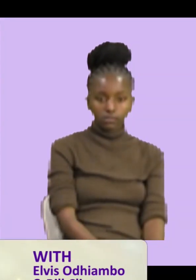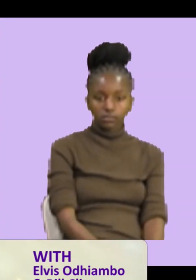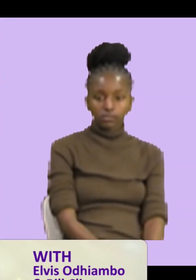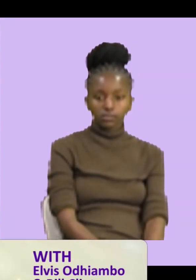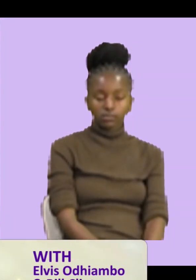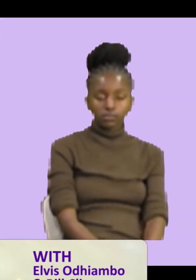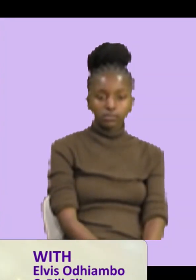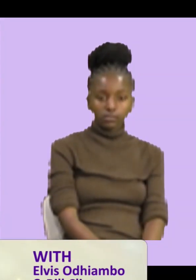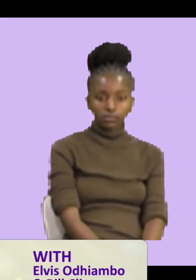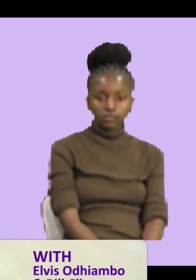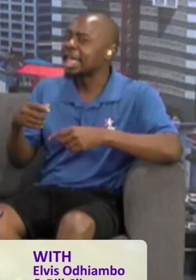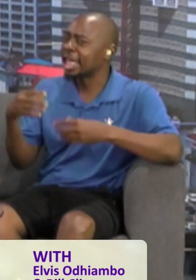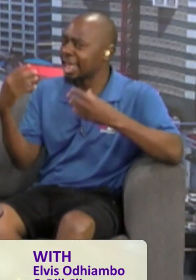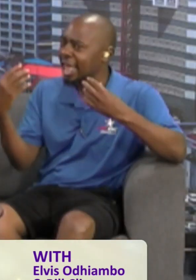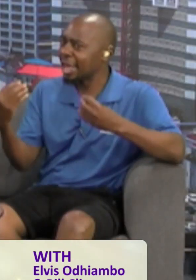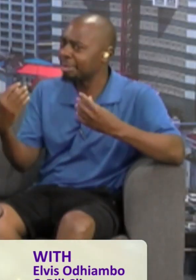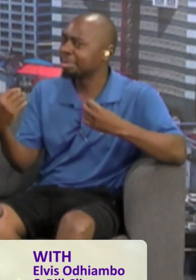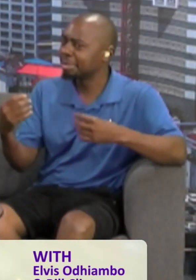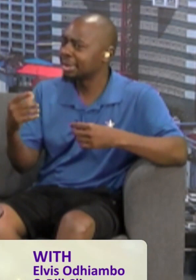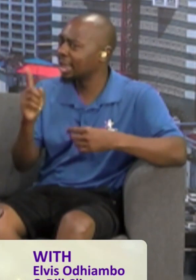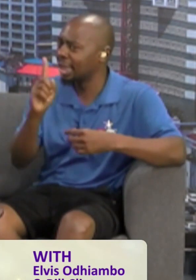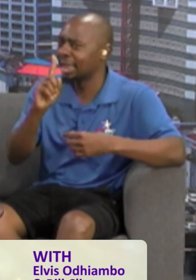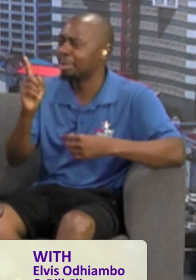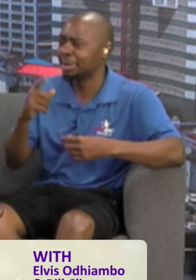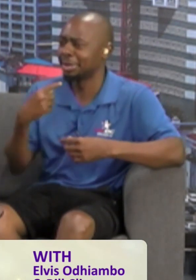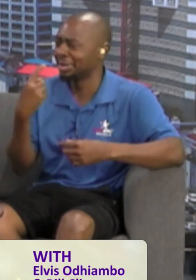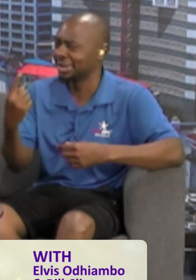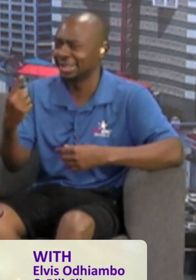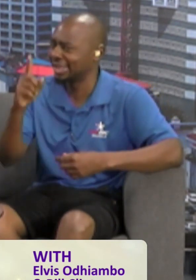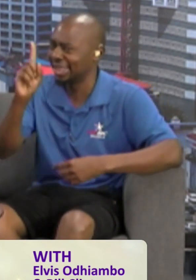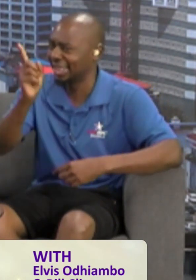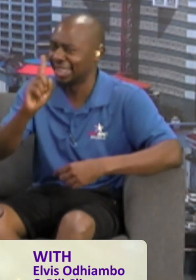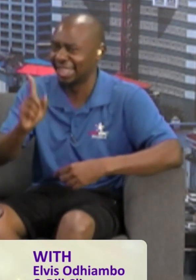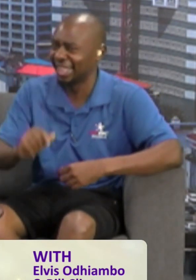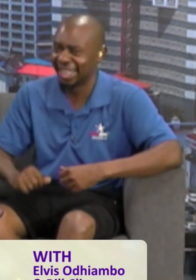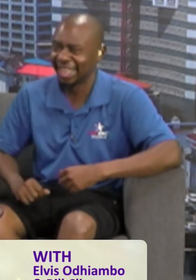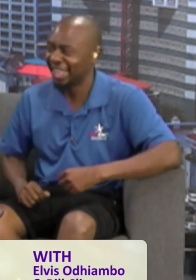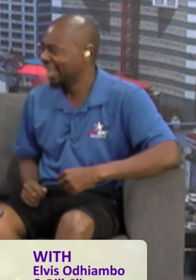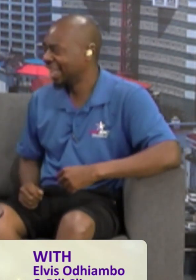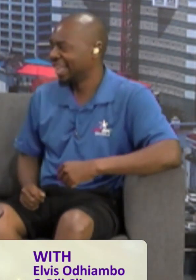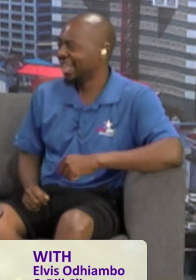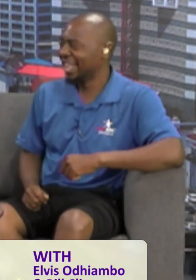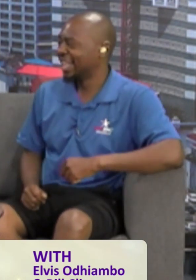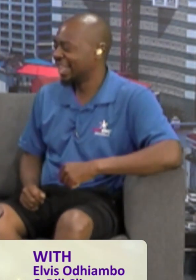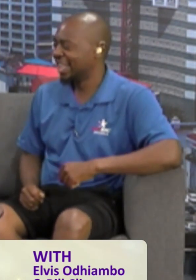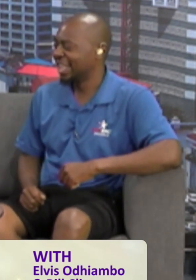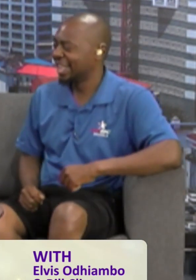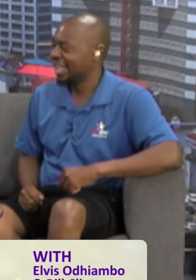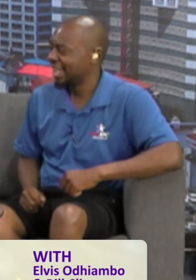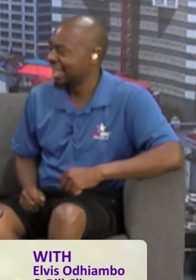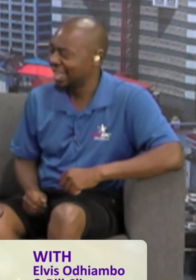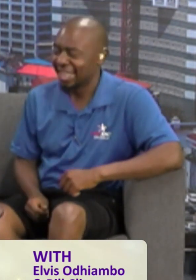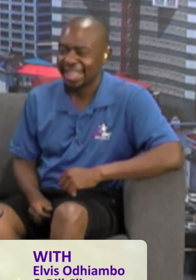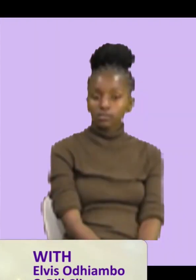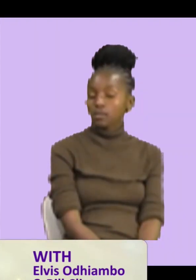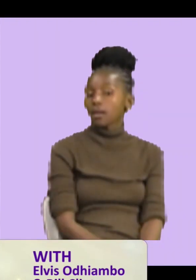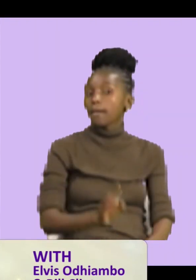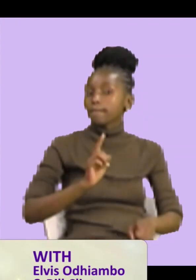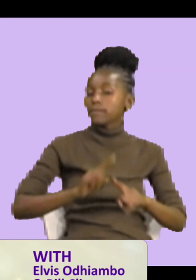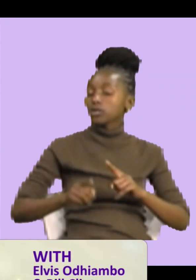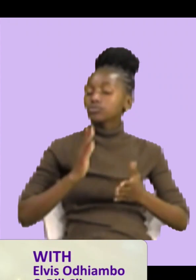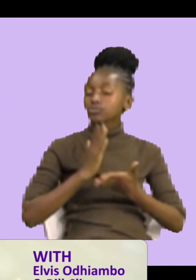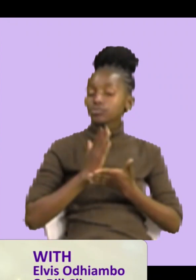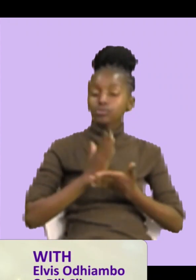sides? Now it is a very hard game. It is a very hard game. So let me not comment on who will win. But